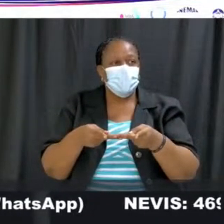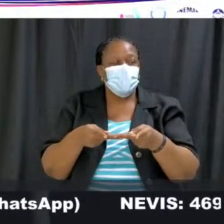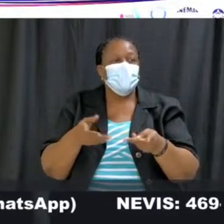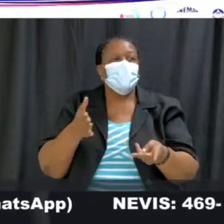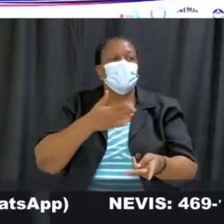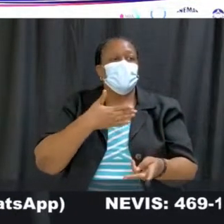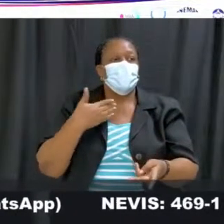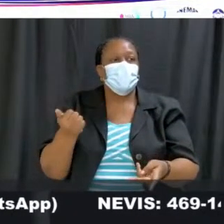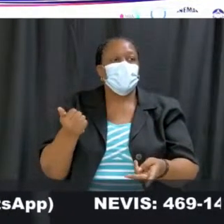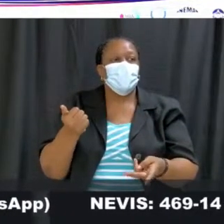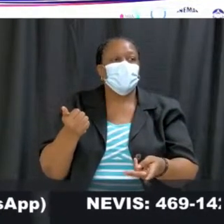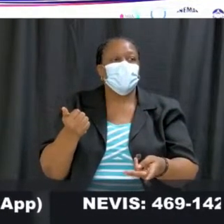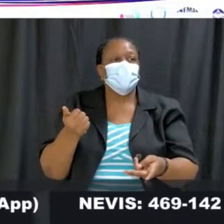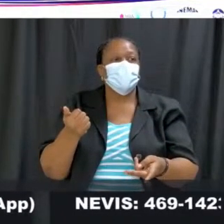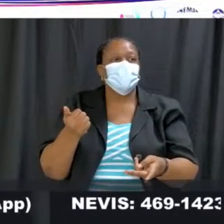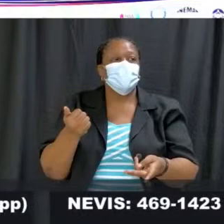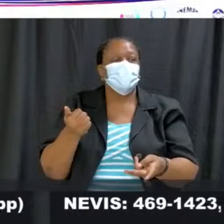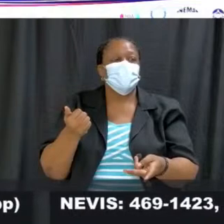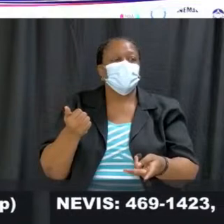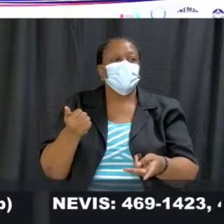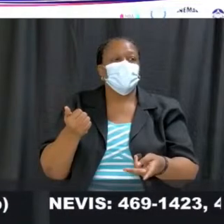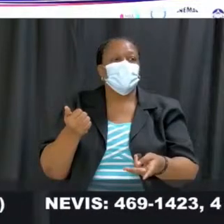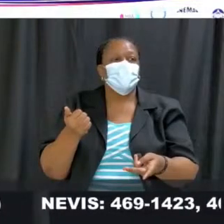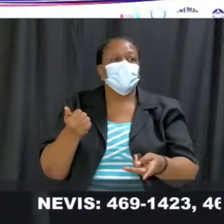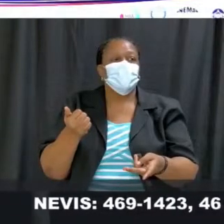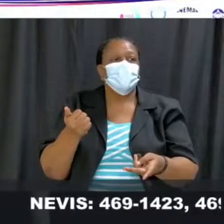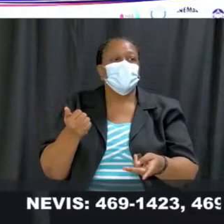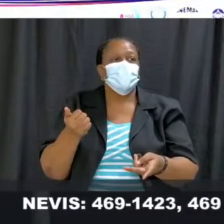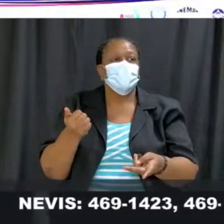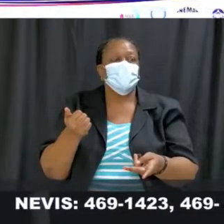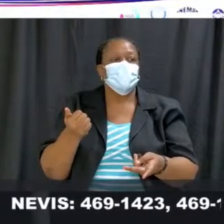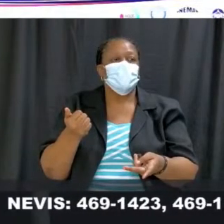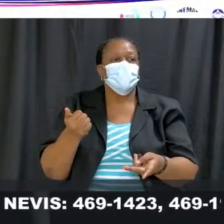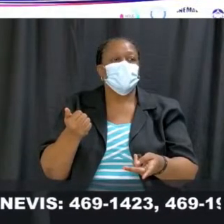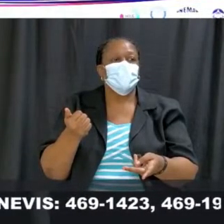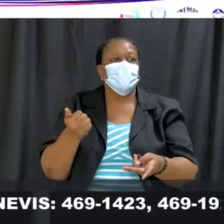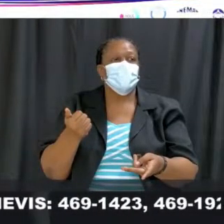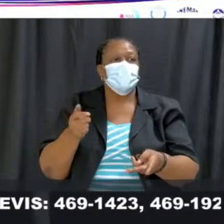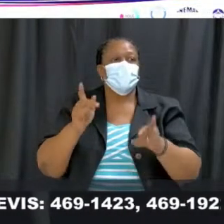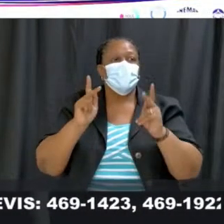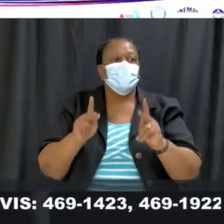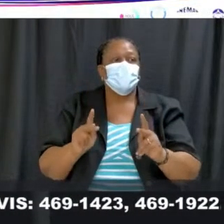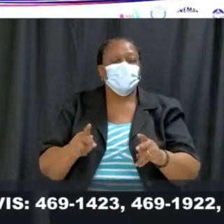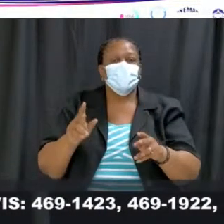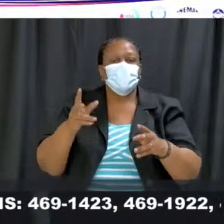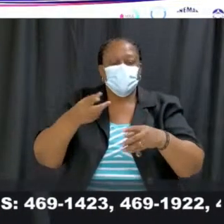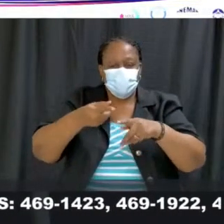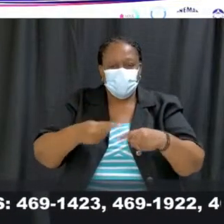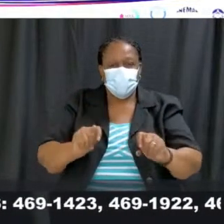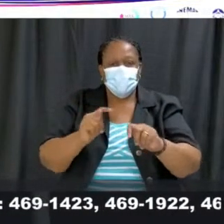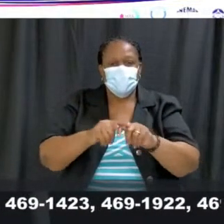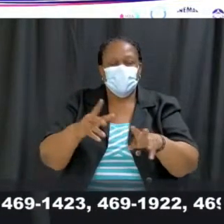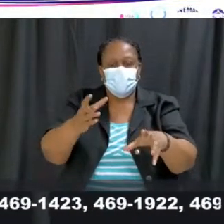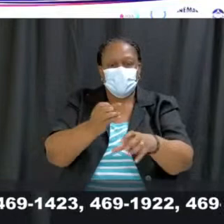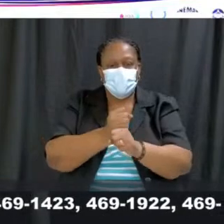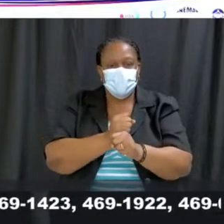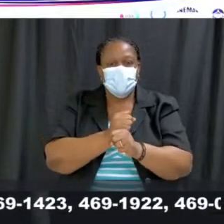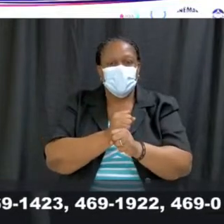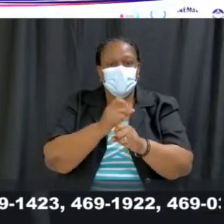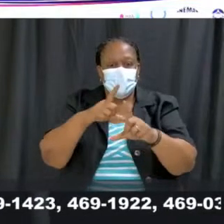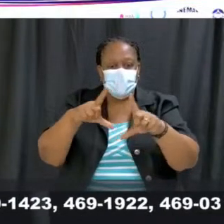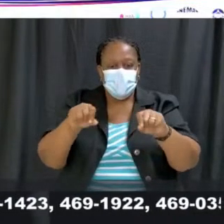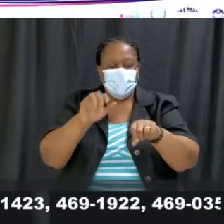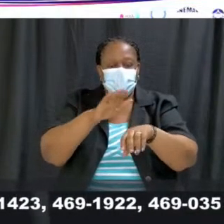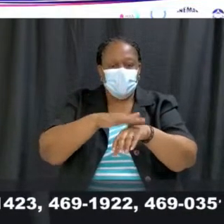electronic versions of the card, and the information that they receive from the computer would have been that it's the wrong information or